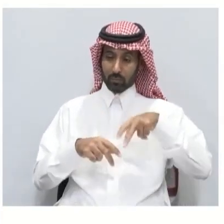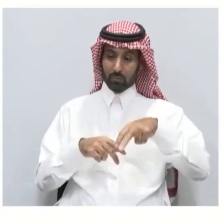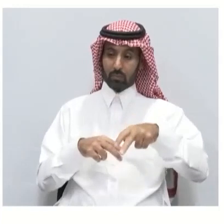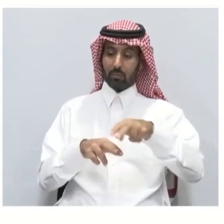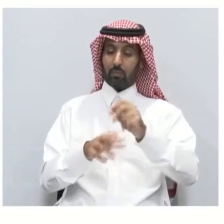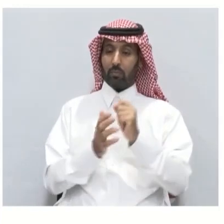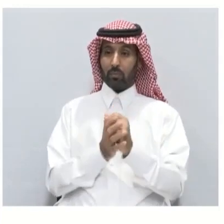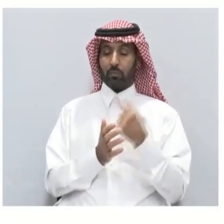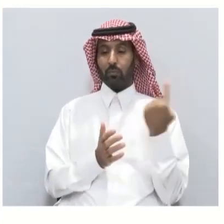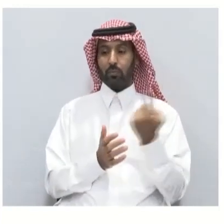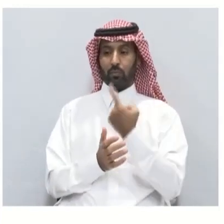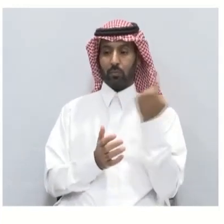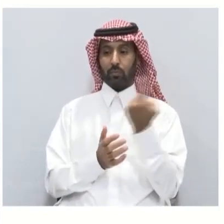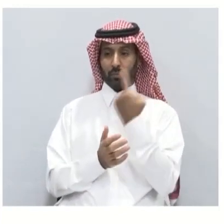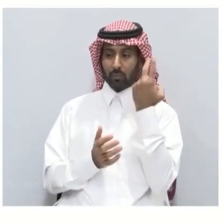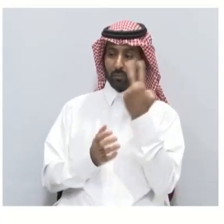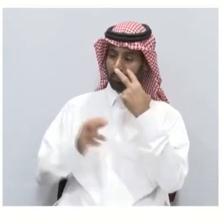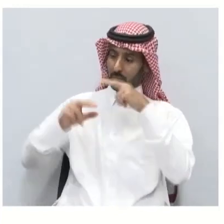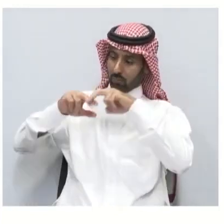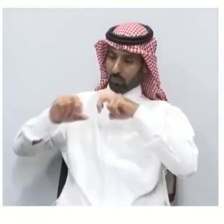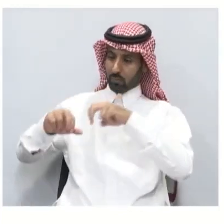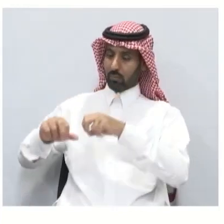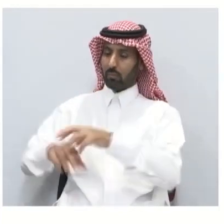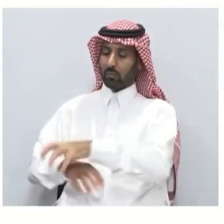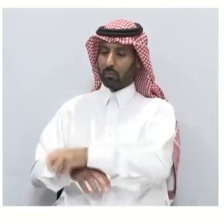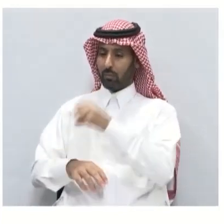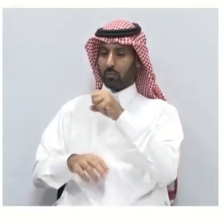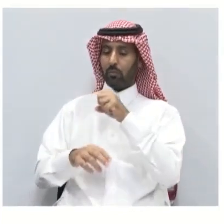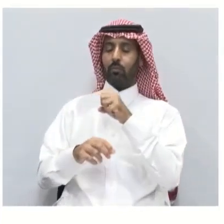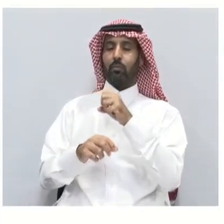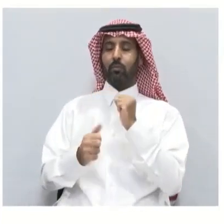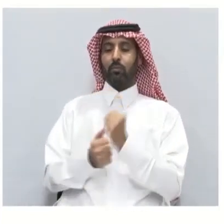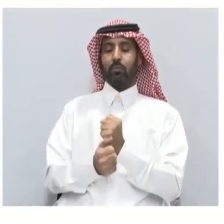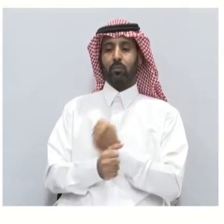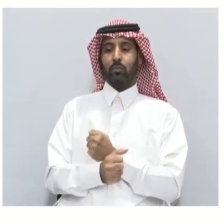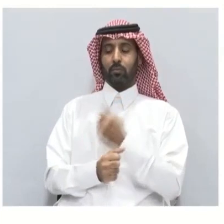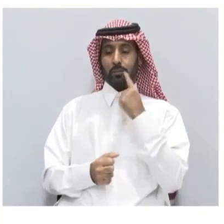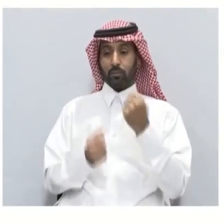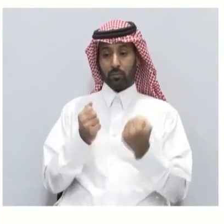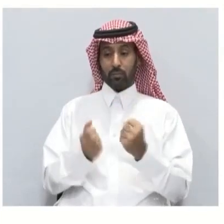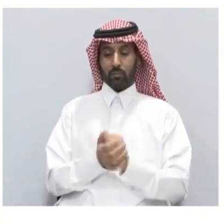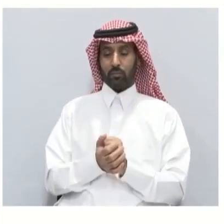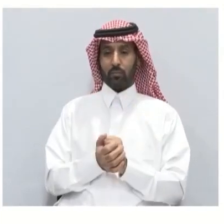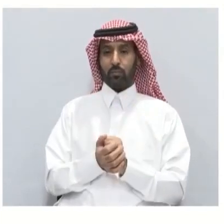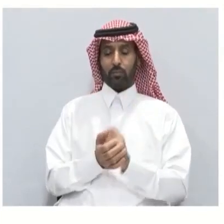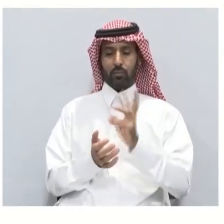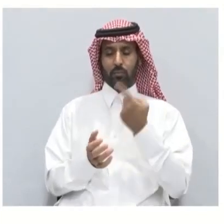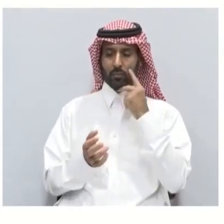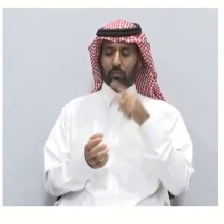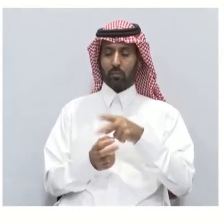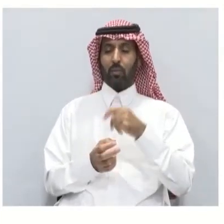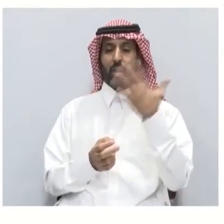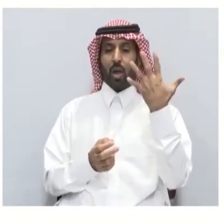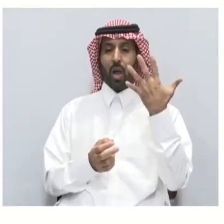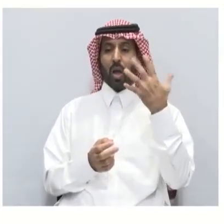a canine unit, a helicopter, police deputies, and the California Highway Patrol. Newton had been serving a